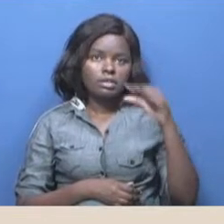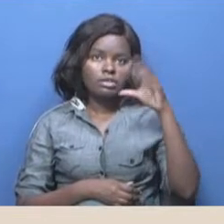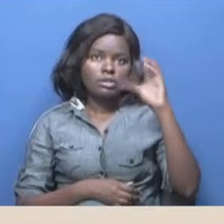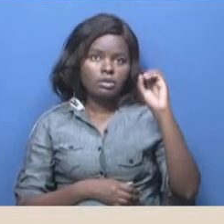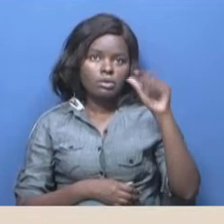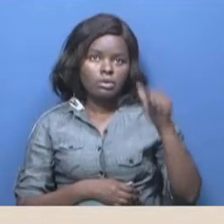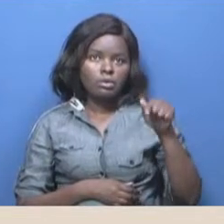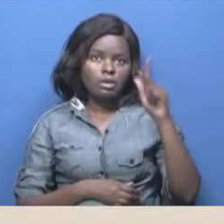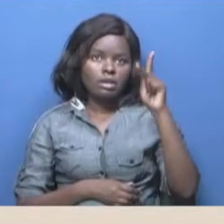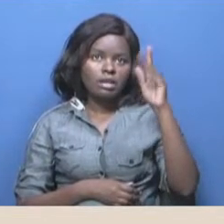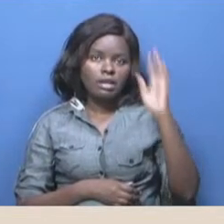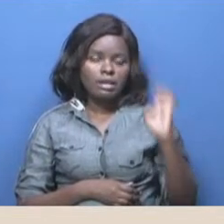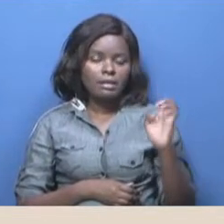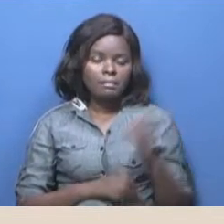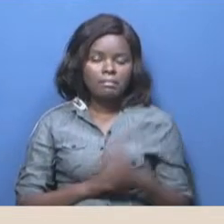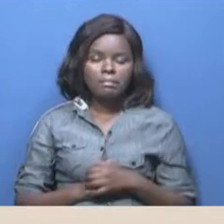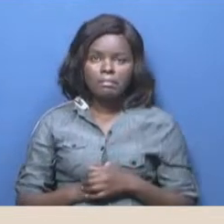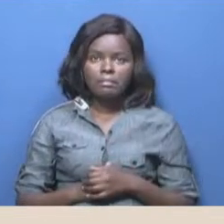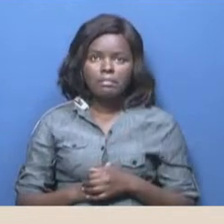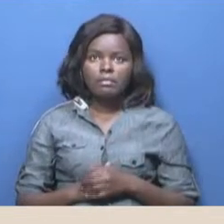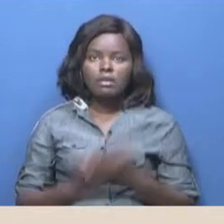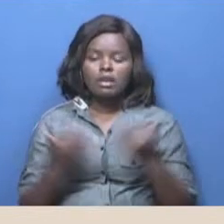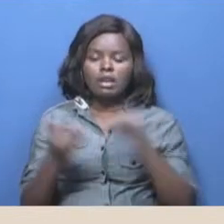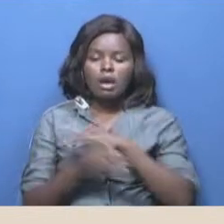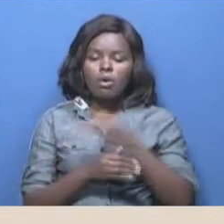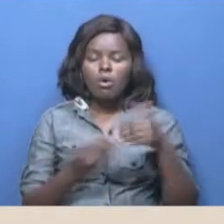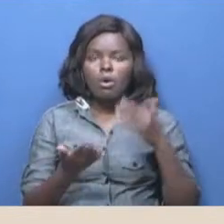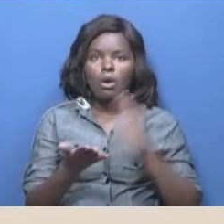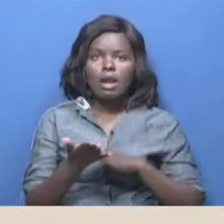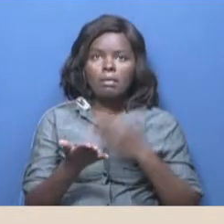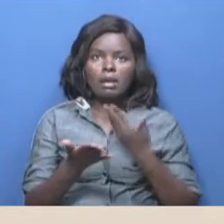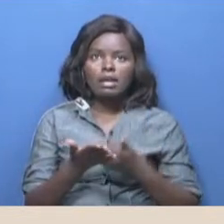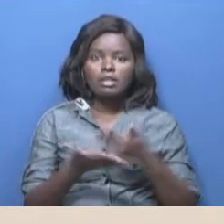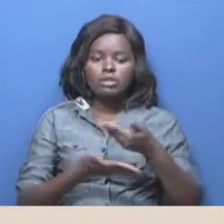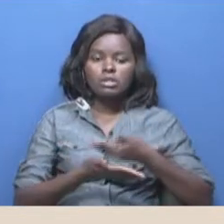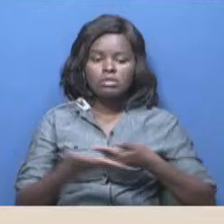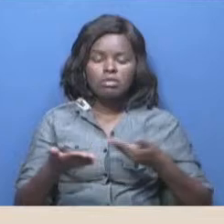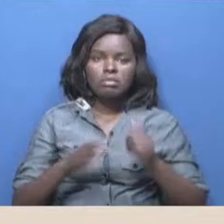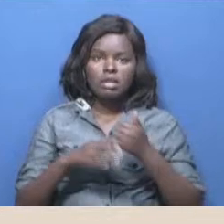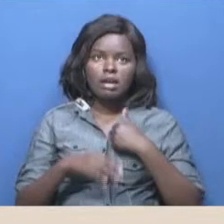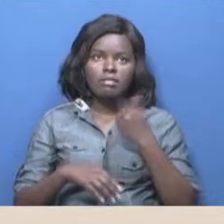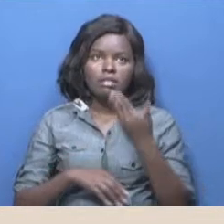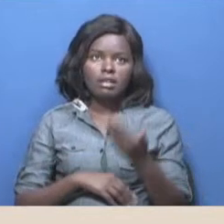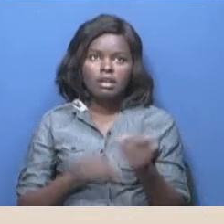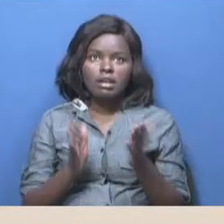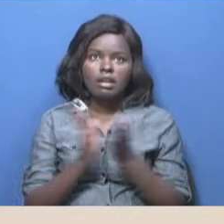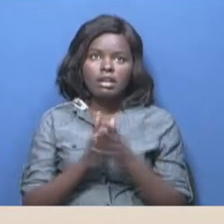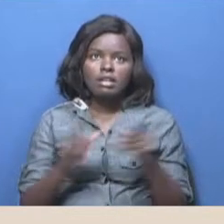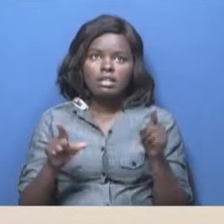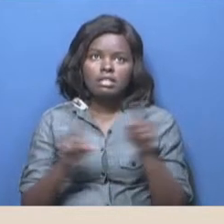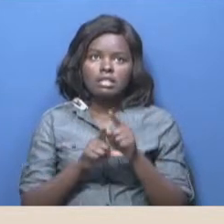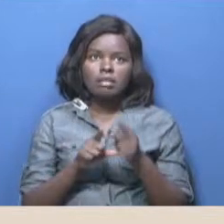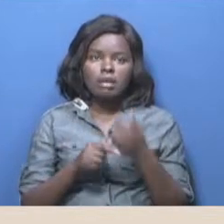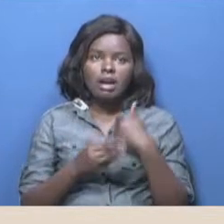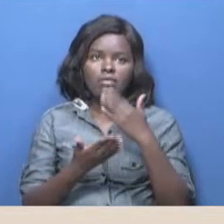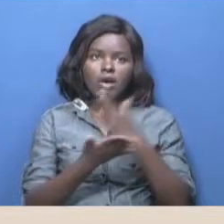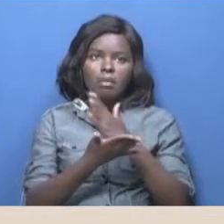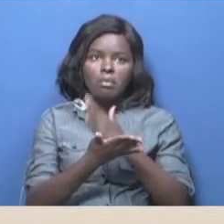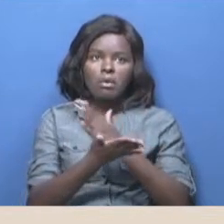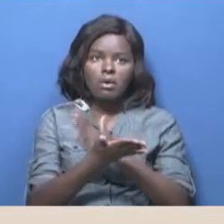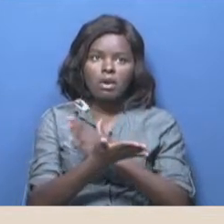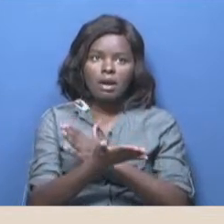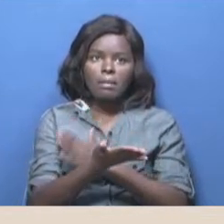oag.ecitizen.go.ke. Now, all application forms will be found there, and there will be instructions, very